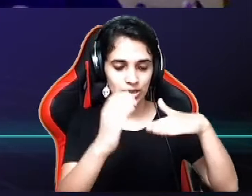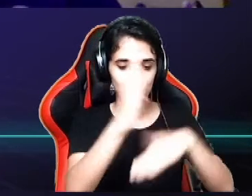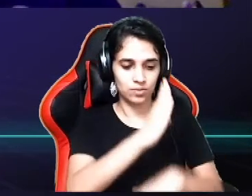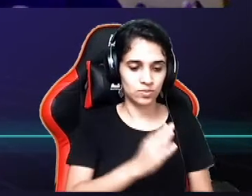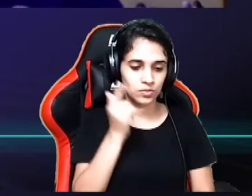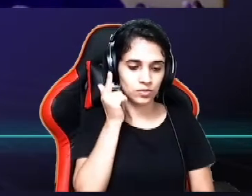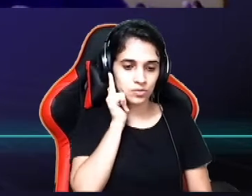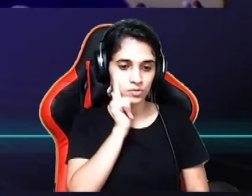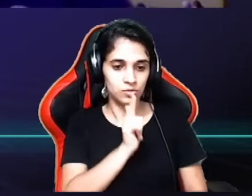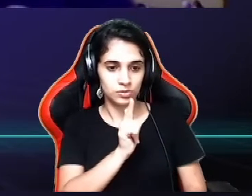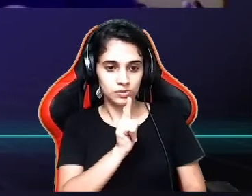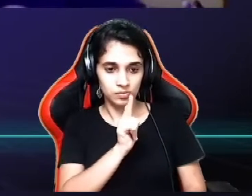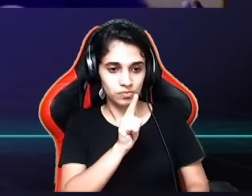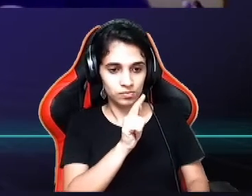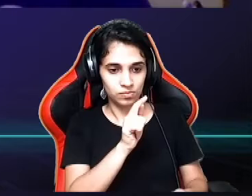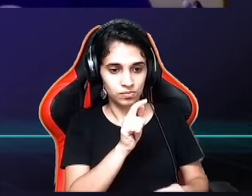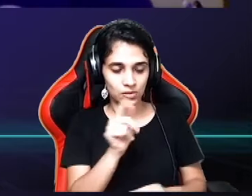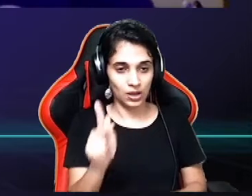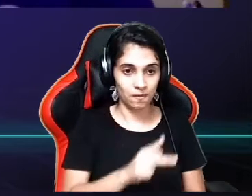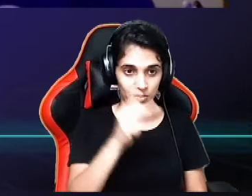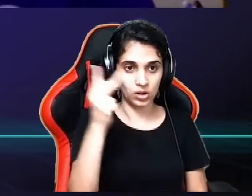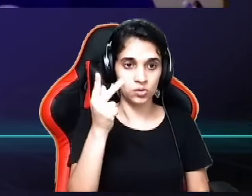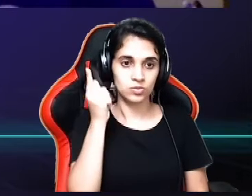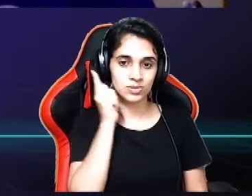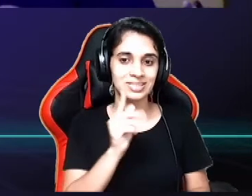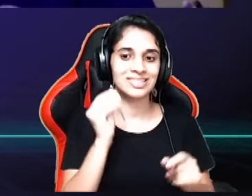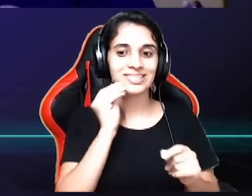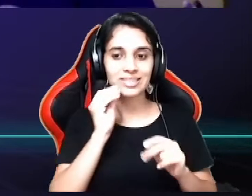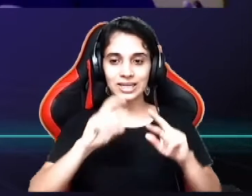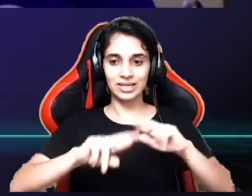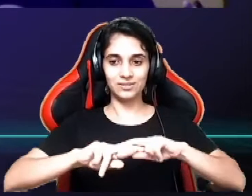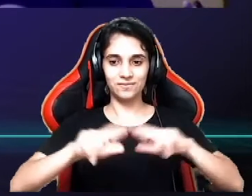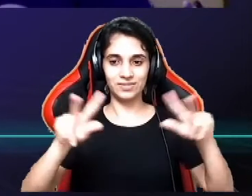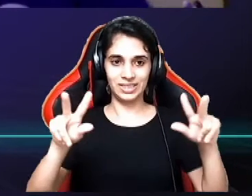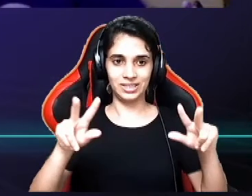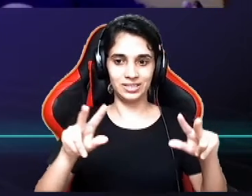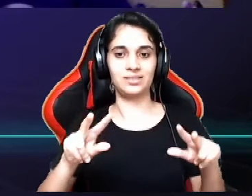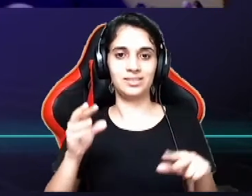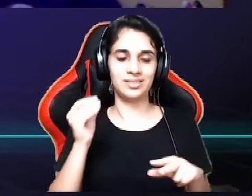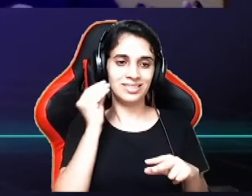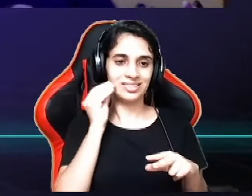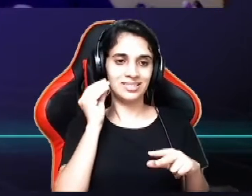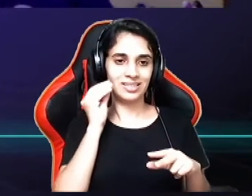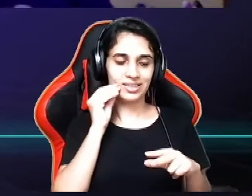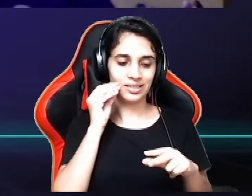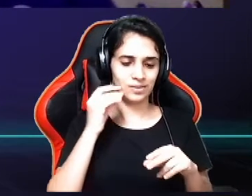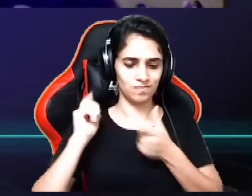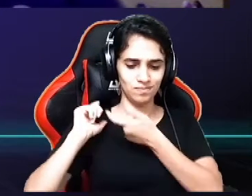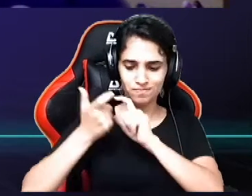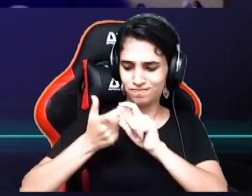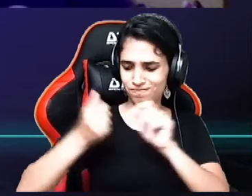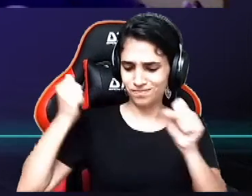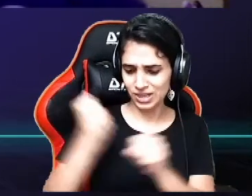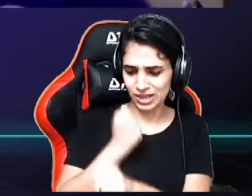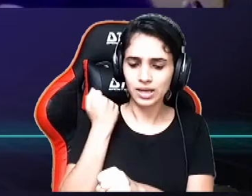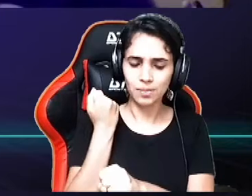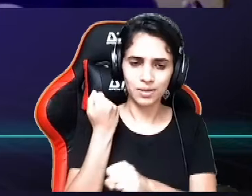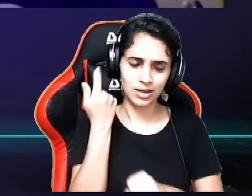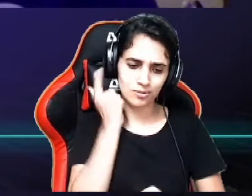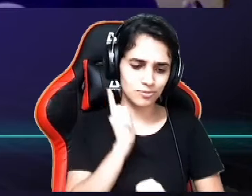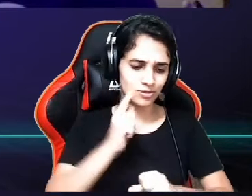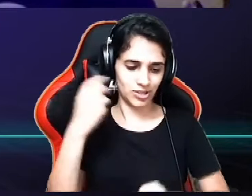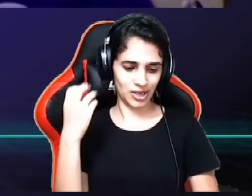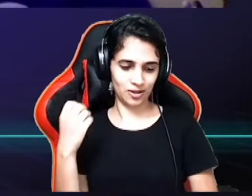an email from a Brazilian studio who wants to get a bigger viewership and who wants to do things differently, that wants to